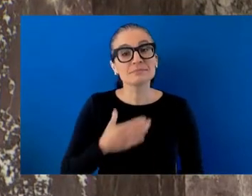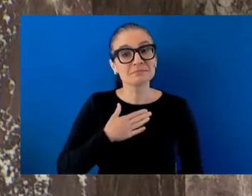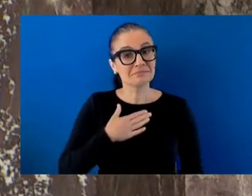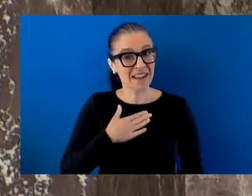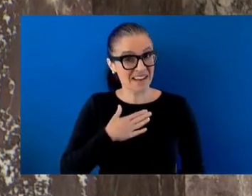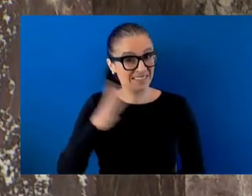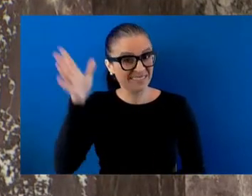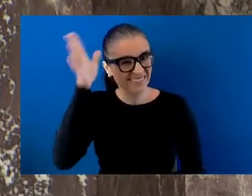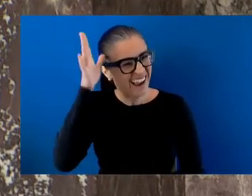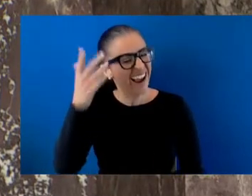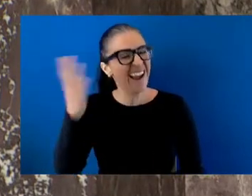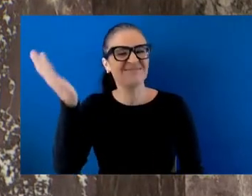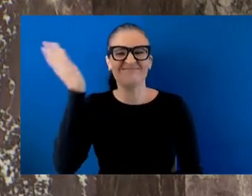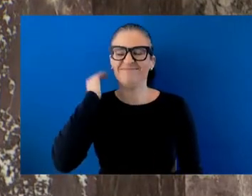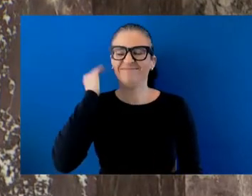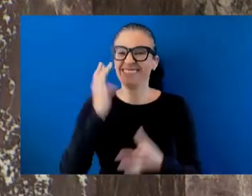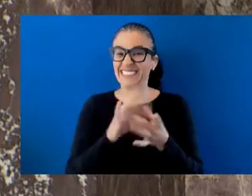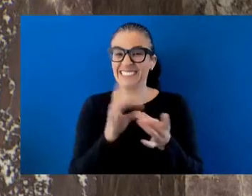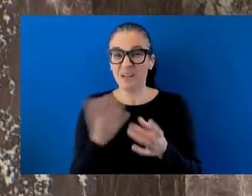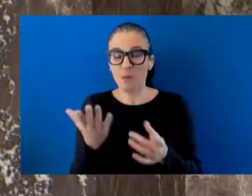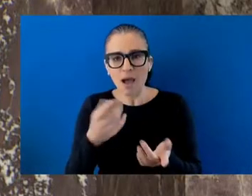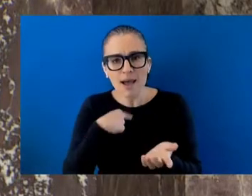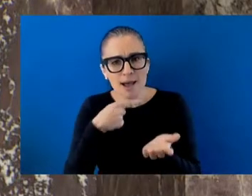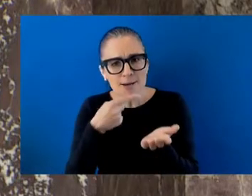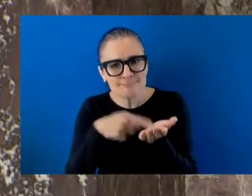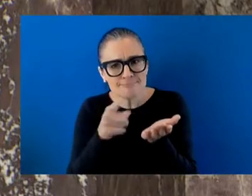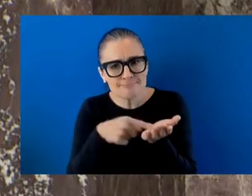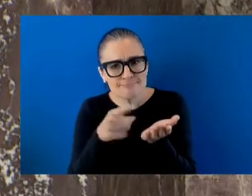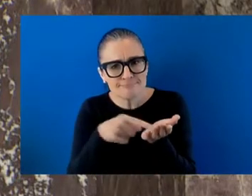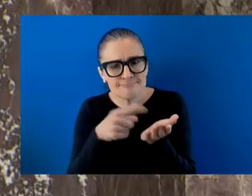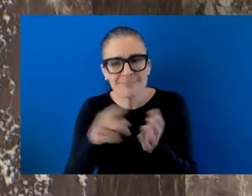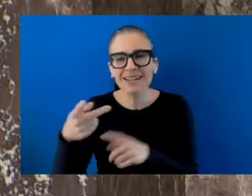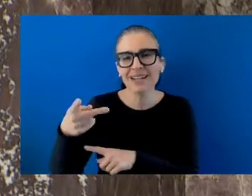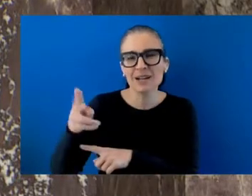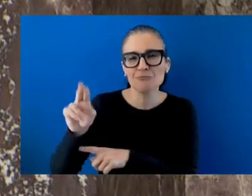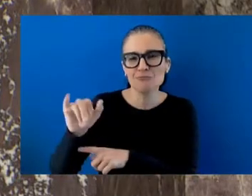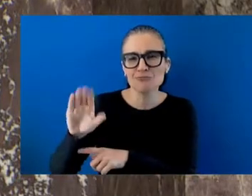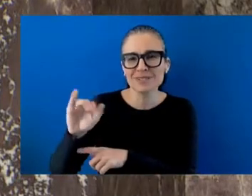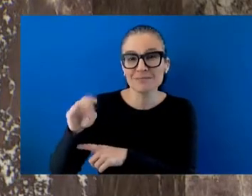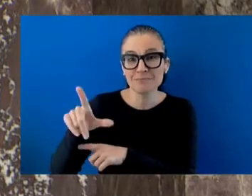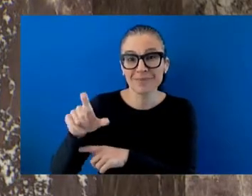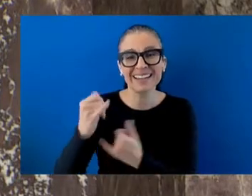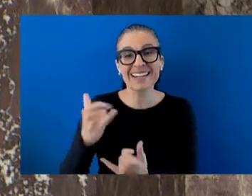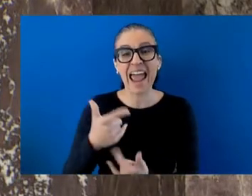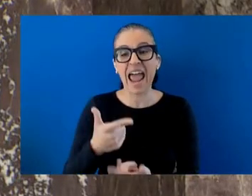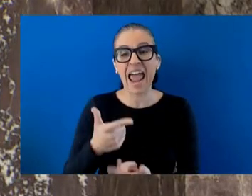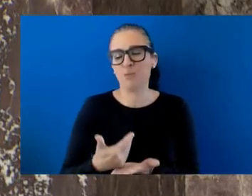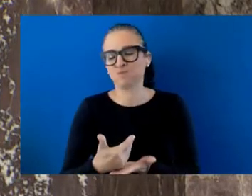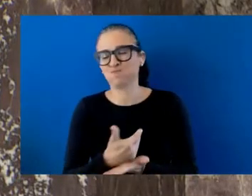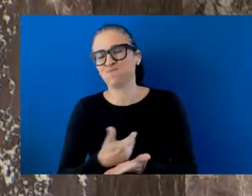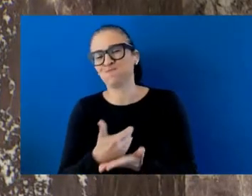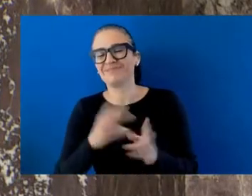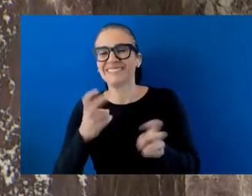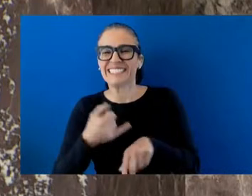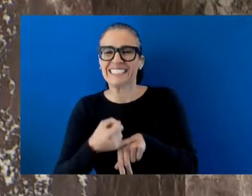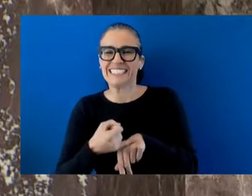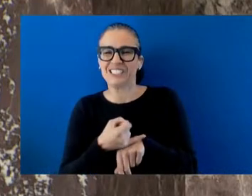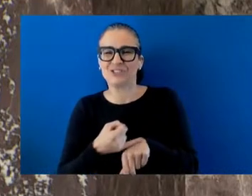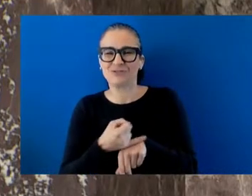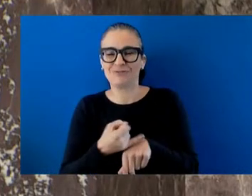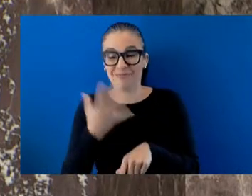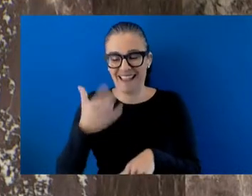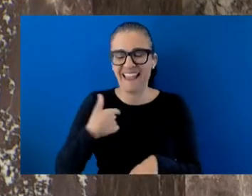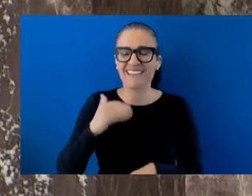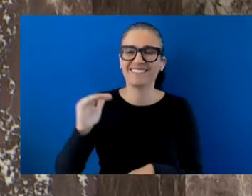interest. And so we are going to miss her. She's been instrumental in the work that we do. She has supported all of